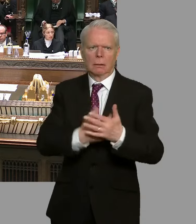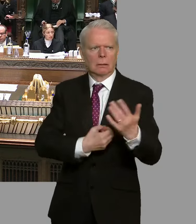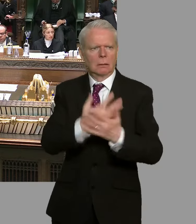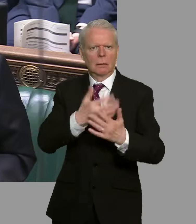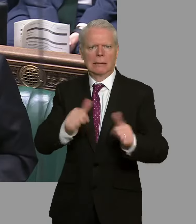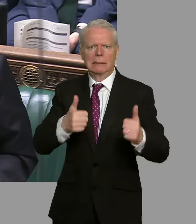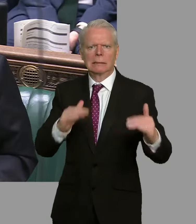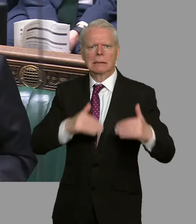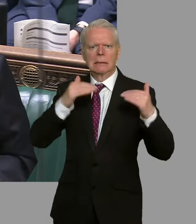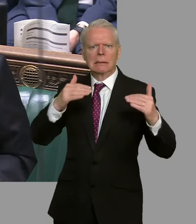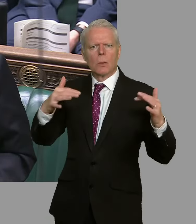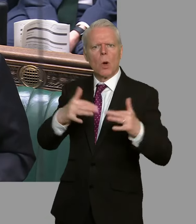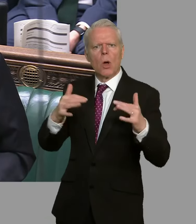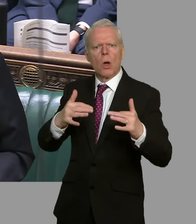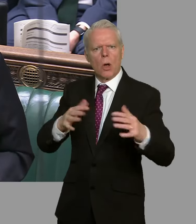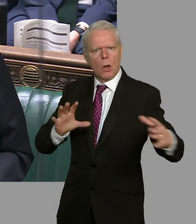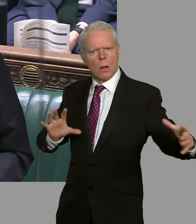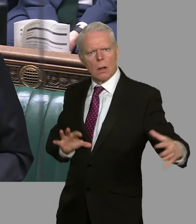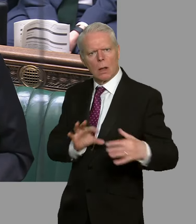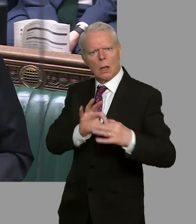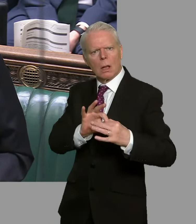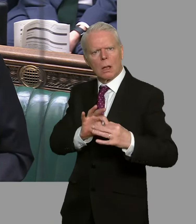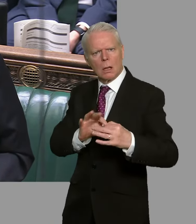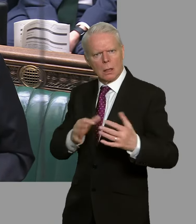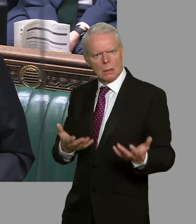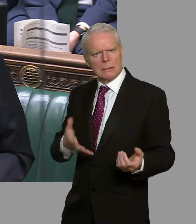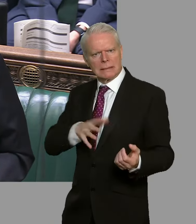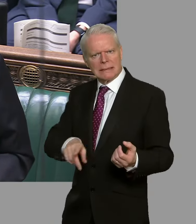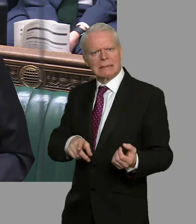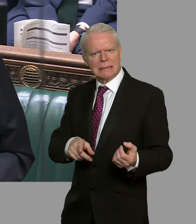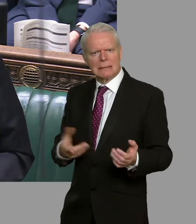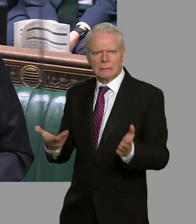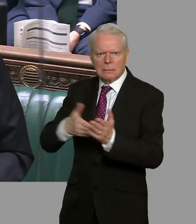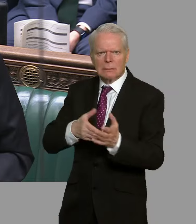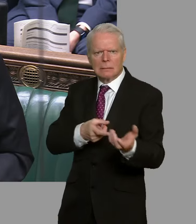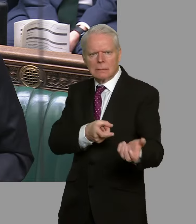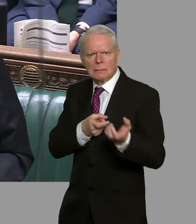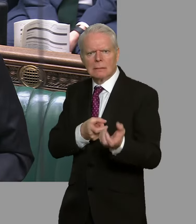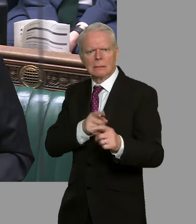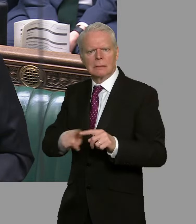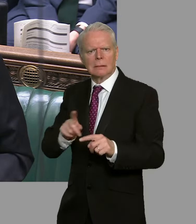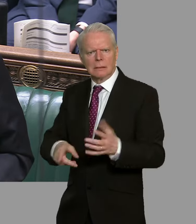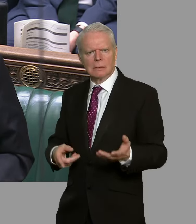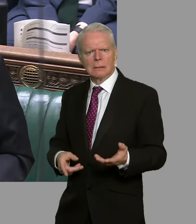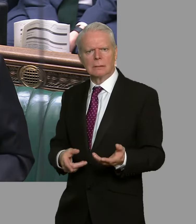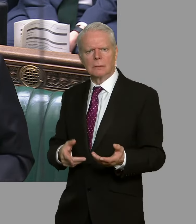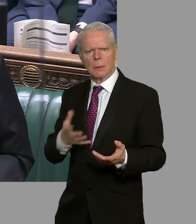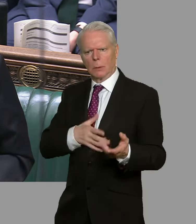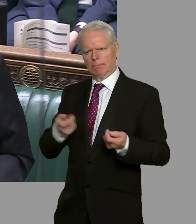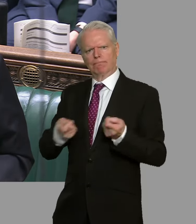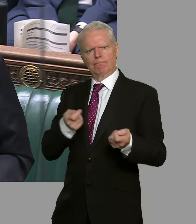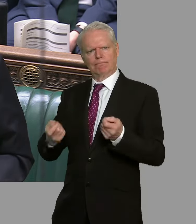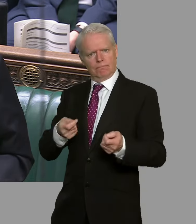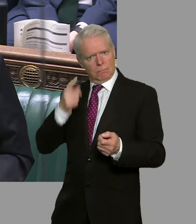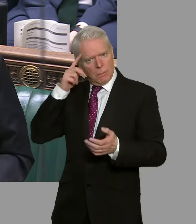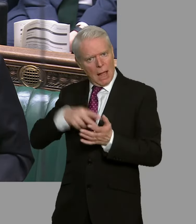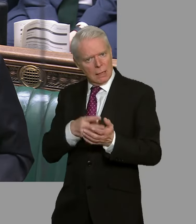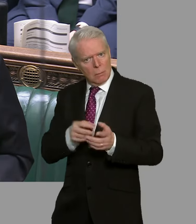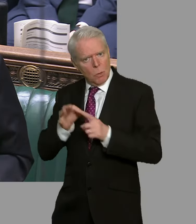our ironclad support for Ukraine should go hand in hand with firing up our own defence industries. And that